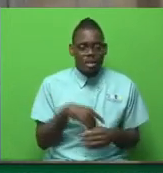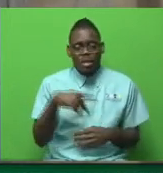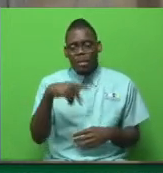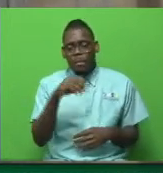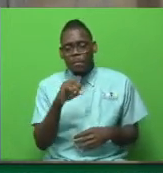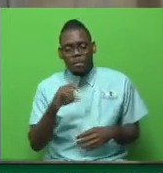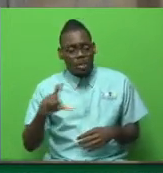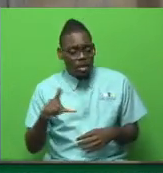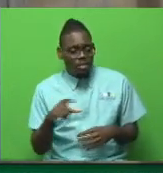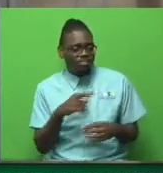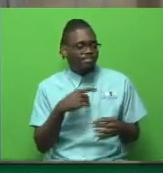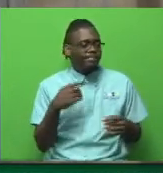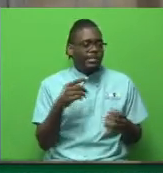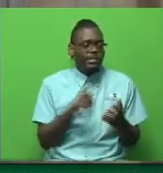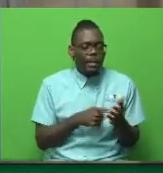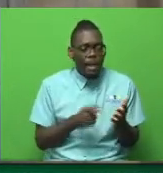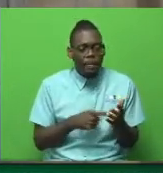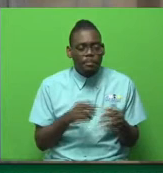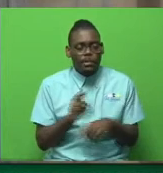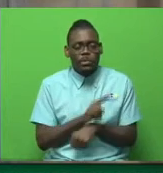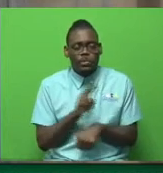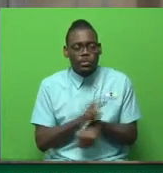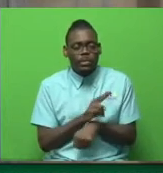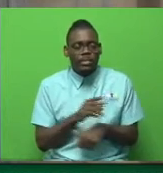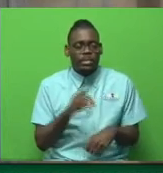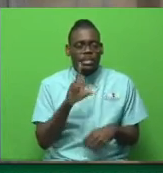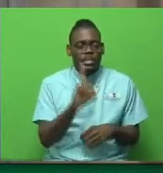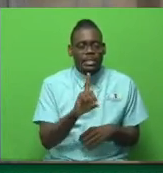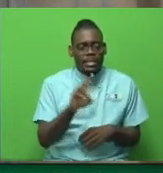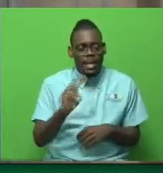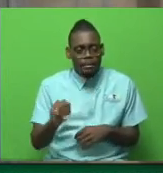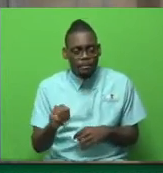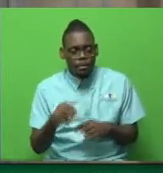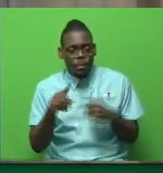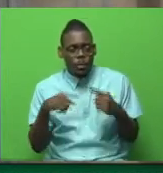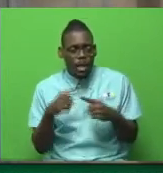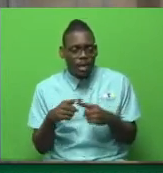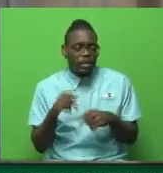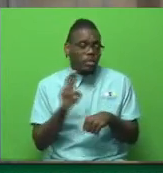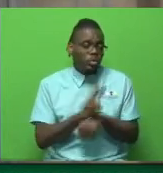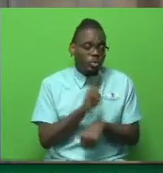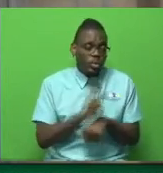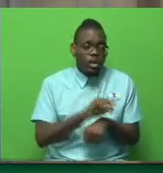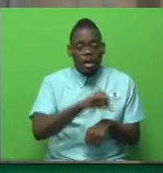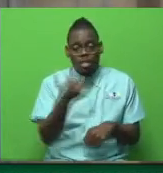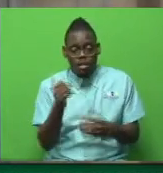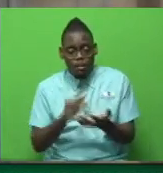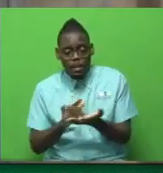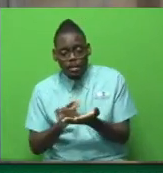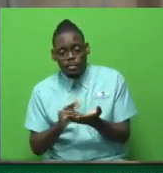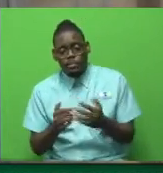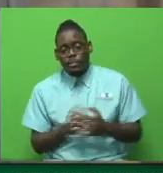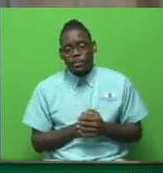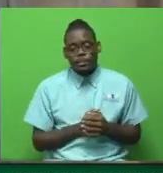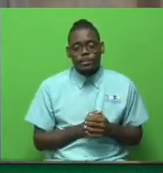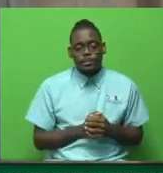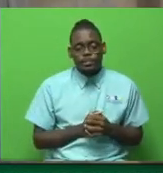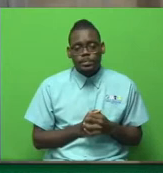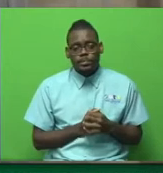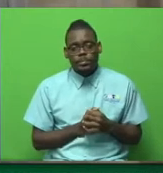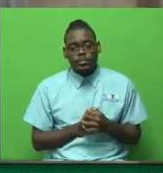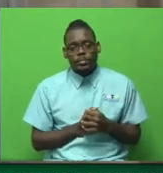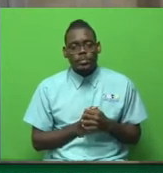was used in cases where methylprednisolone was indicated I command Professor C mongol's committee for its